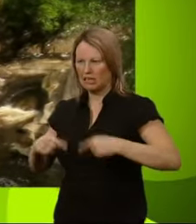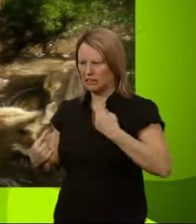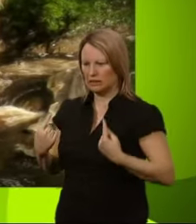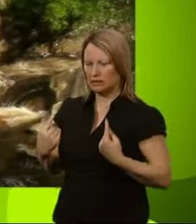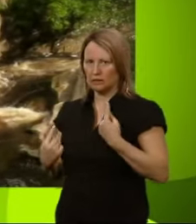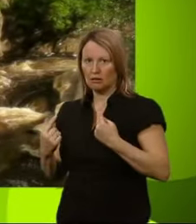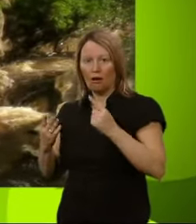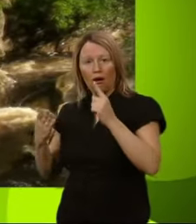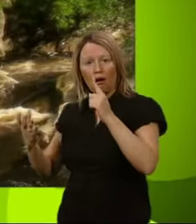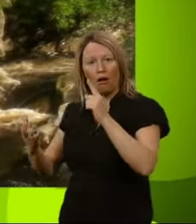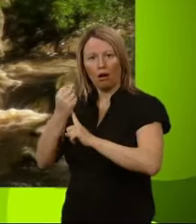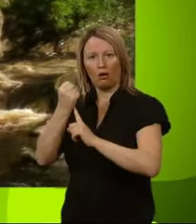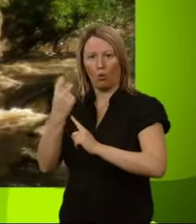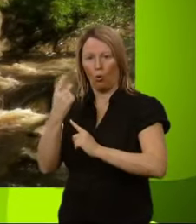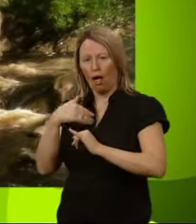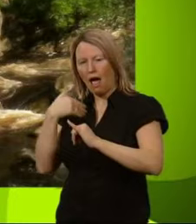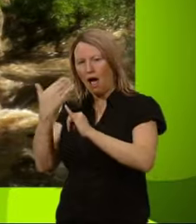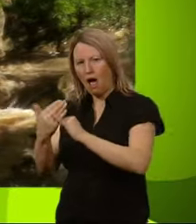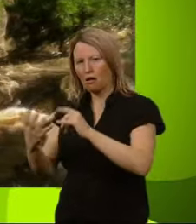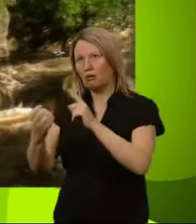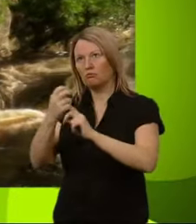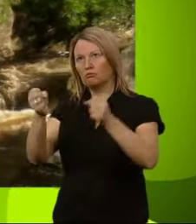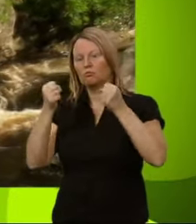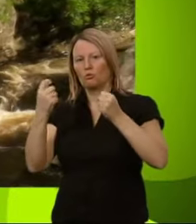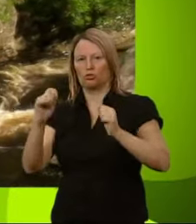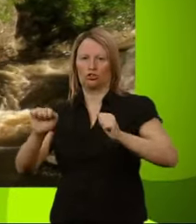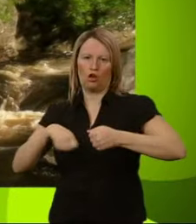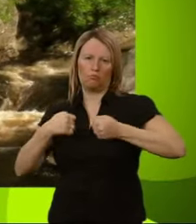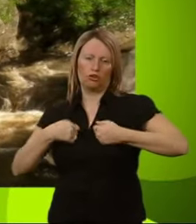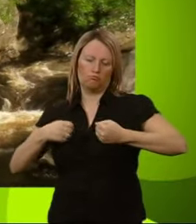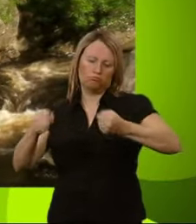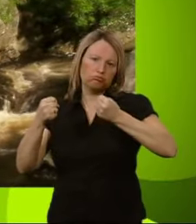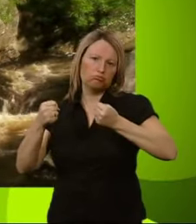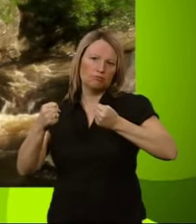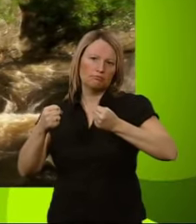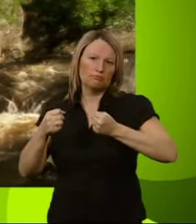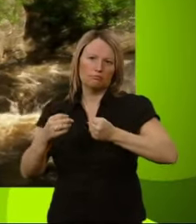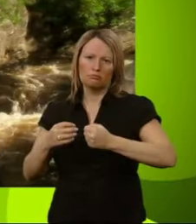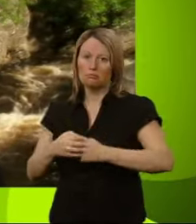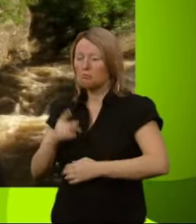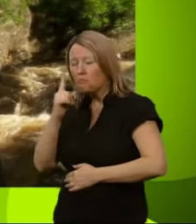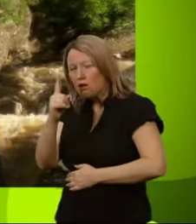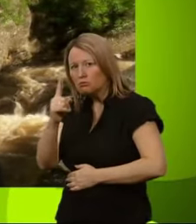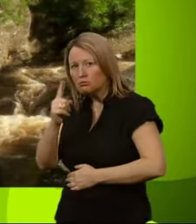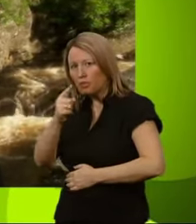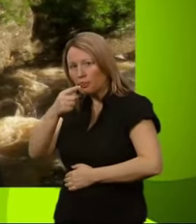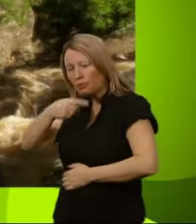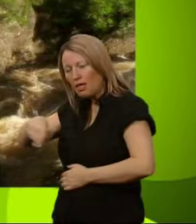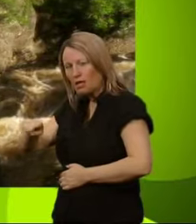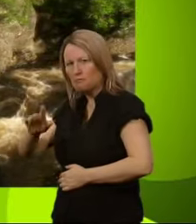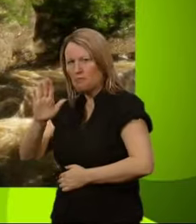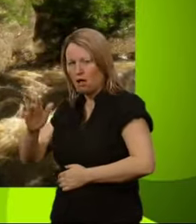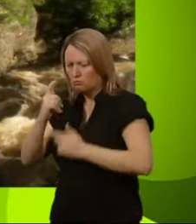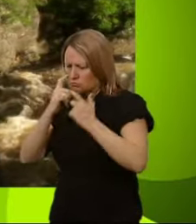to prove who among them is fit to bear the title Ultimate Champion. But they must proceed with care,